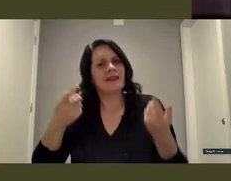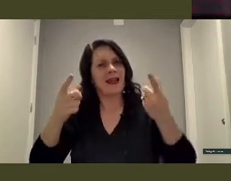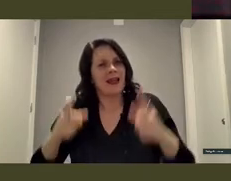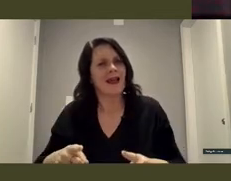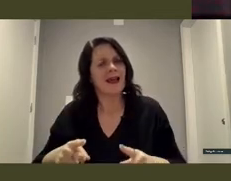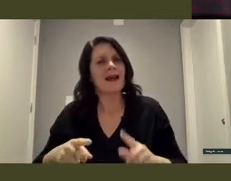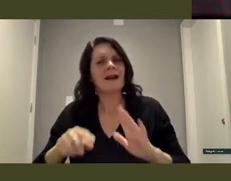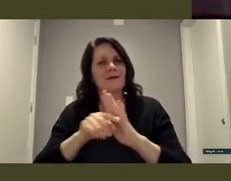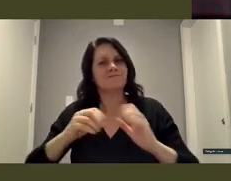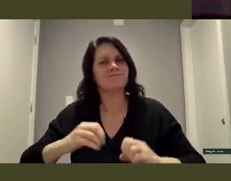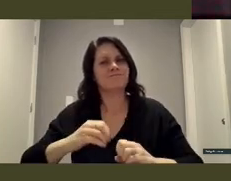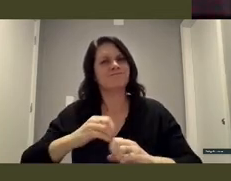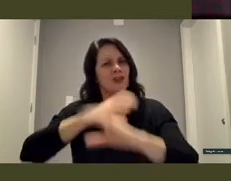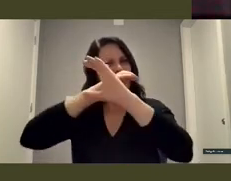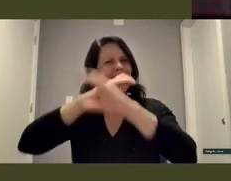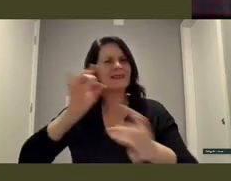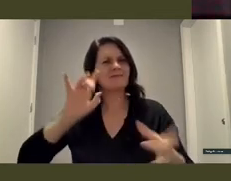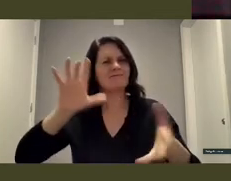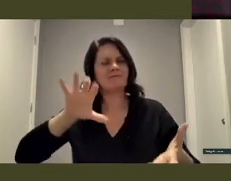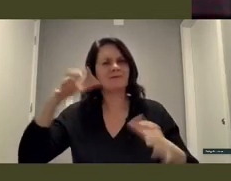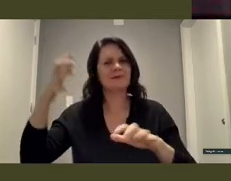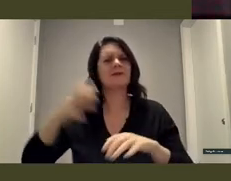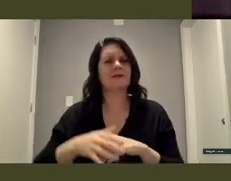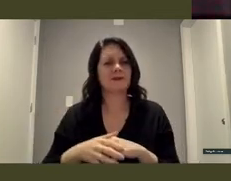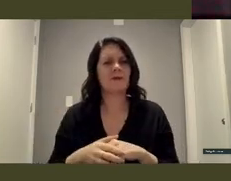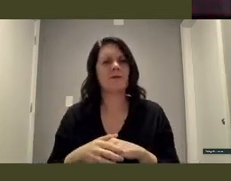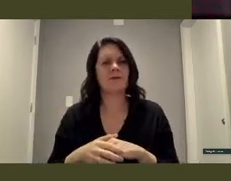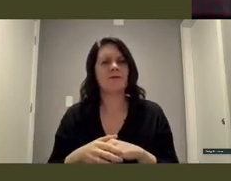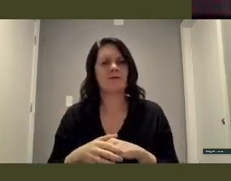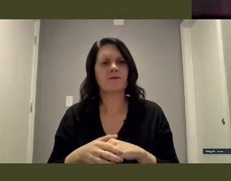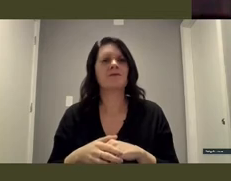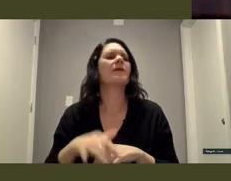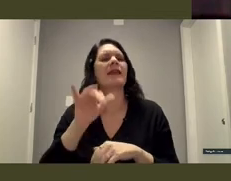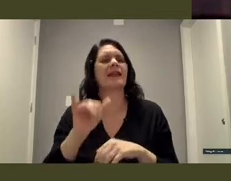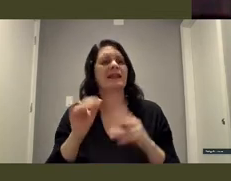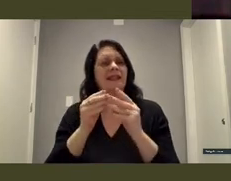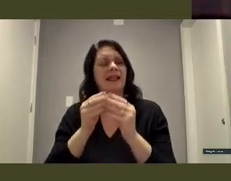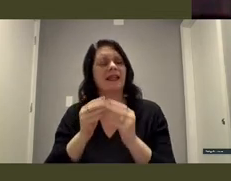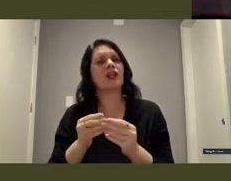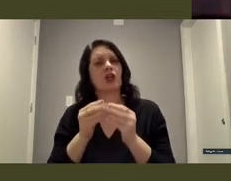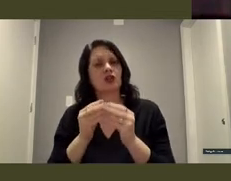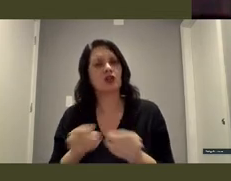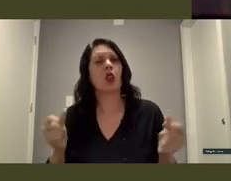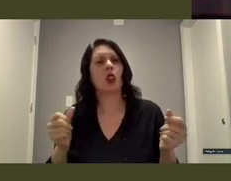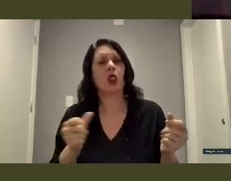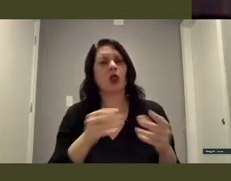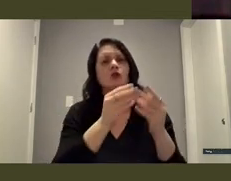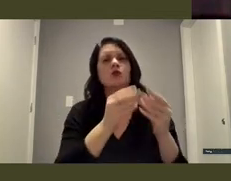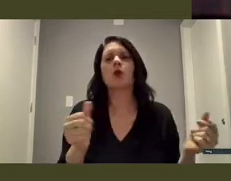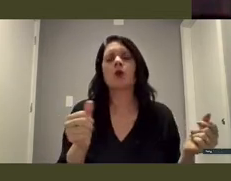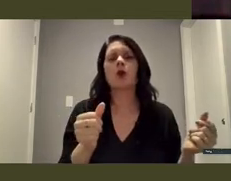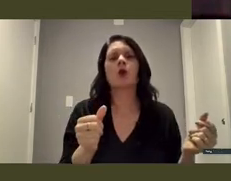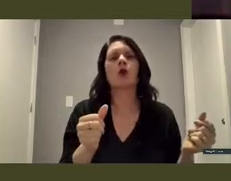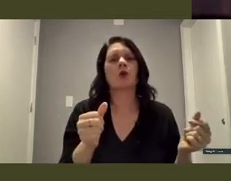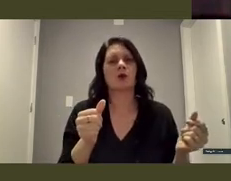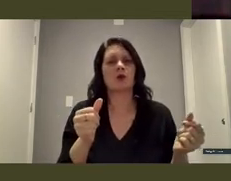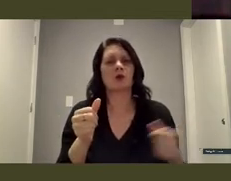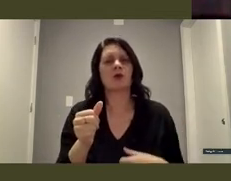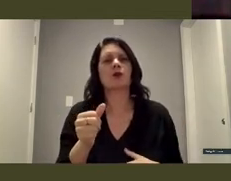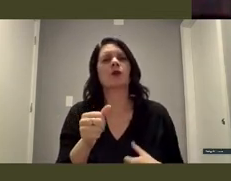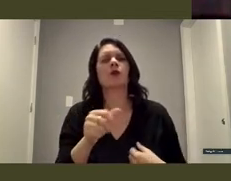worldly to bring up more of these feasible solutions and not solutions of 2060, 2050